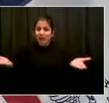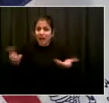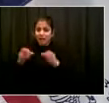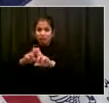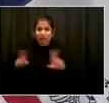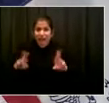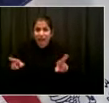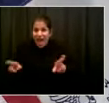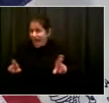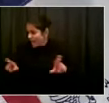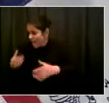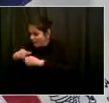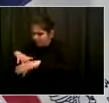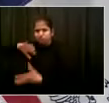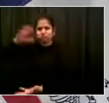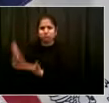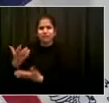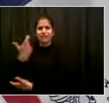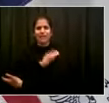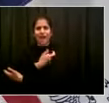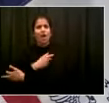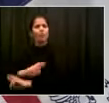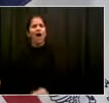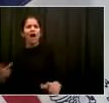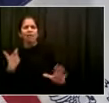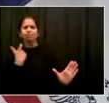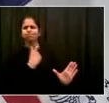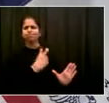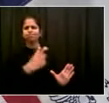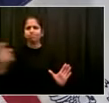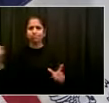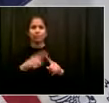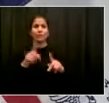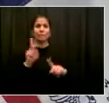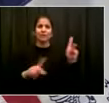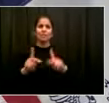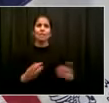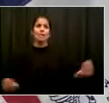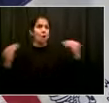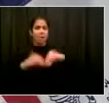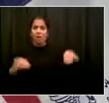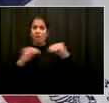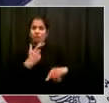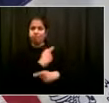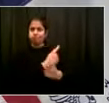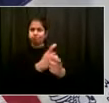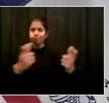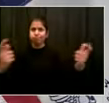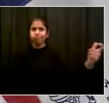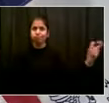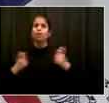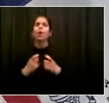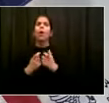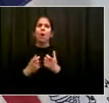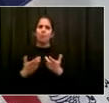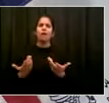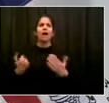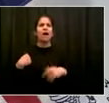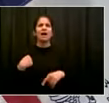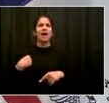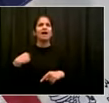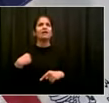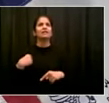We're ready to do that right now, but we need the supply. We cannot reach our potential if we don't get a hell of a lot more supply. Again, every week we're short